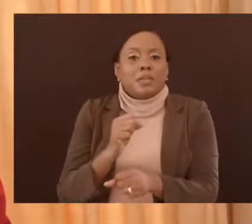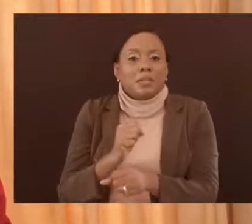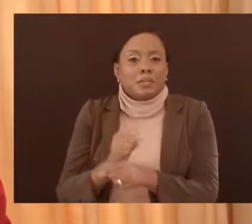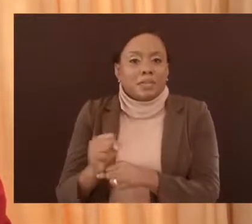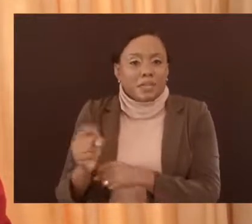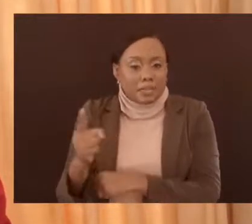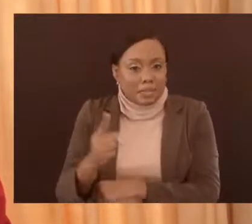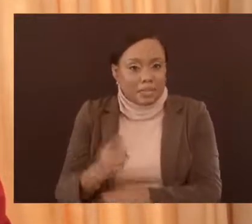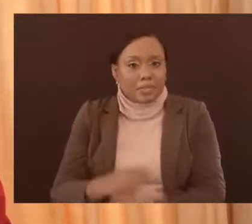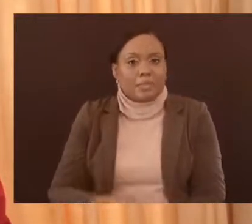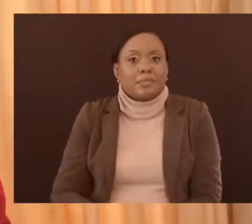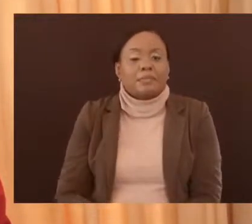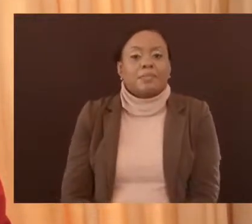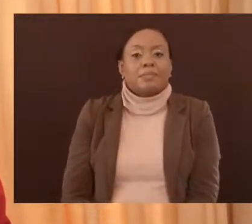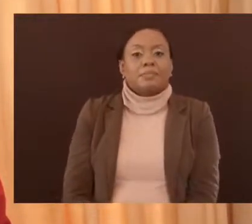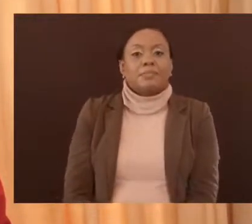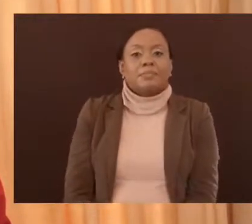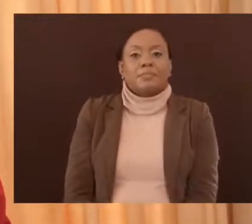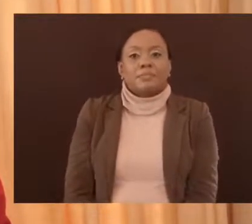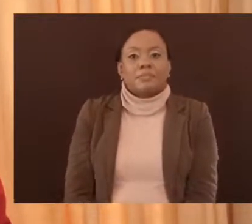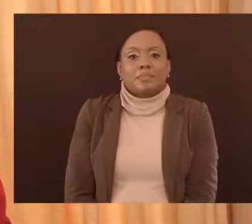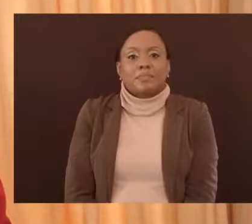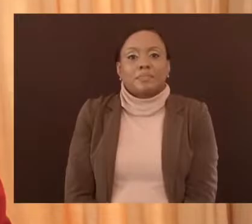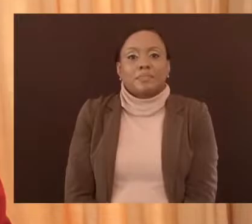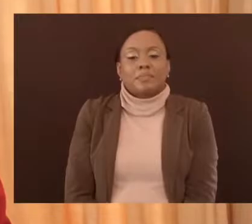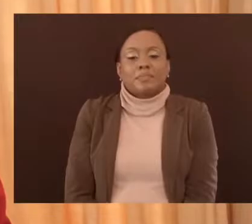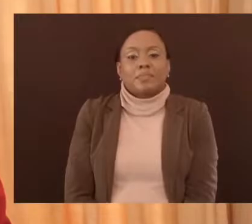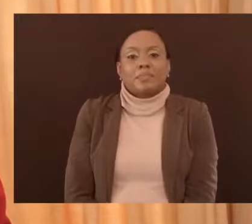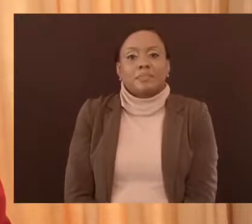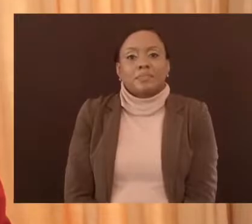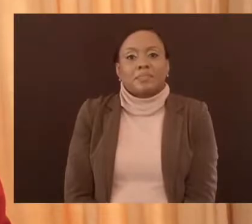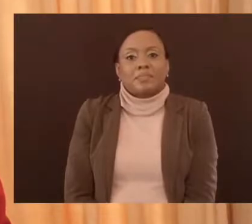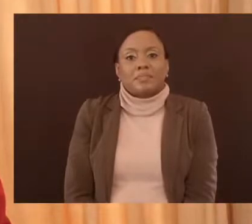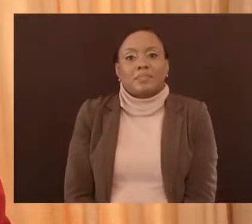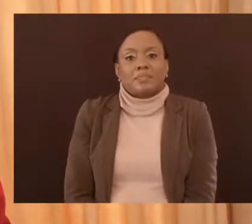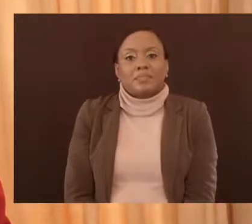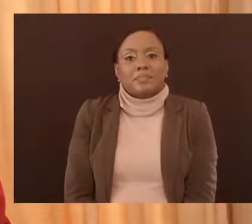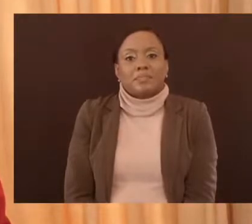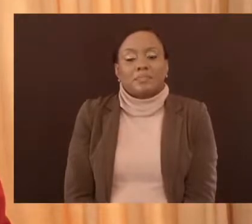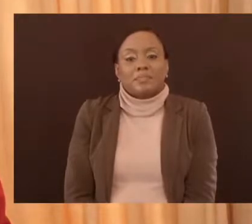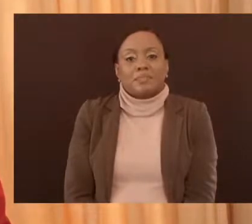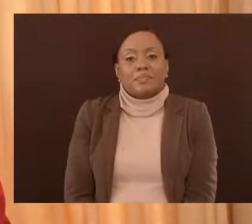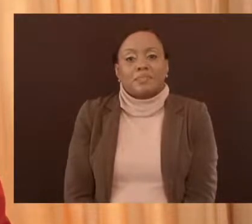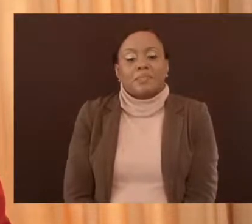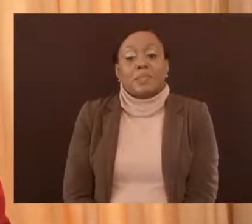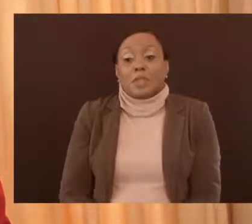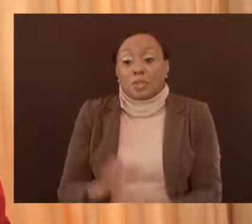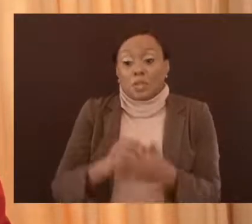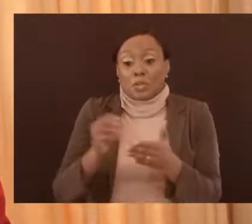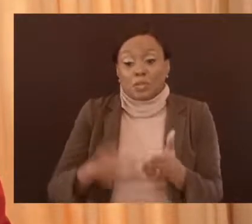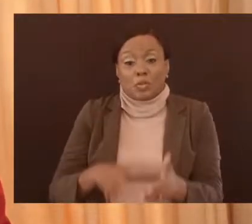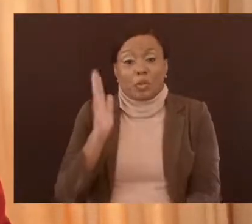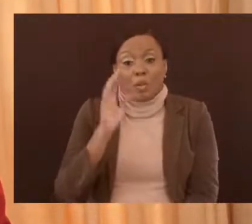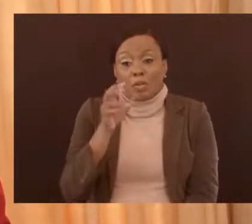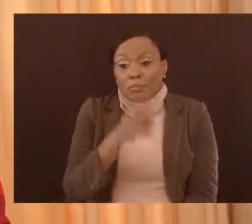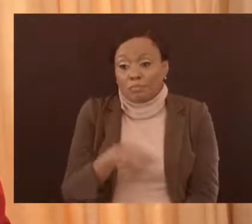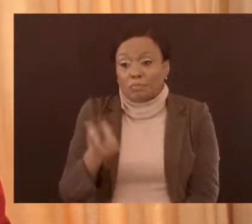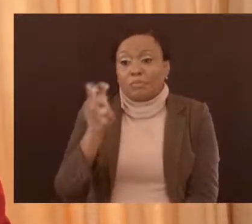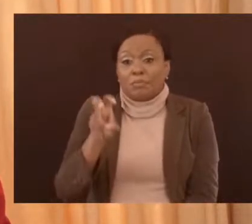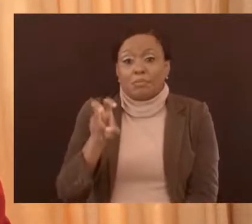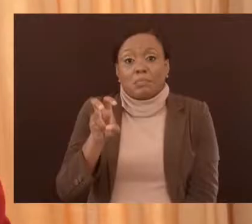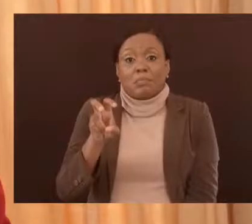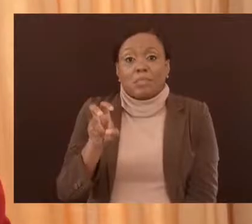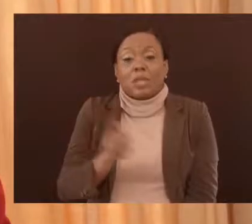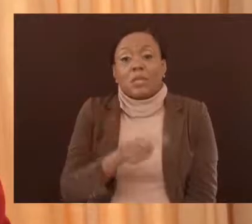2019. Those students have been allocated to institutions which can cater to their needs, as these are usually students who are